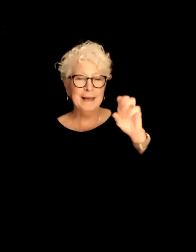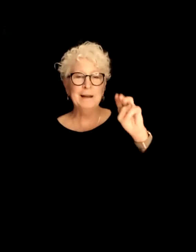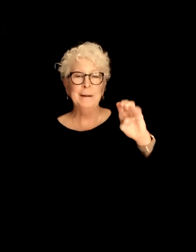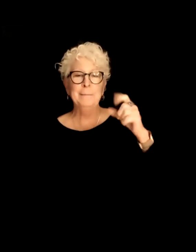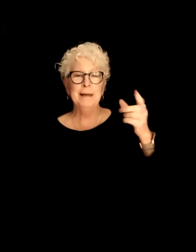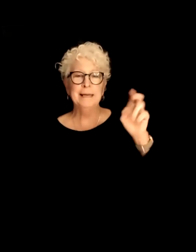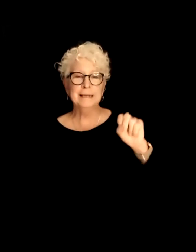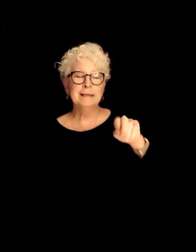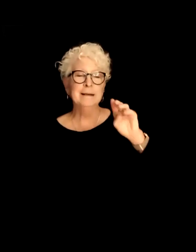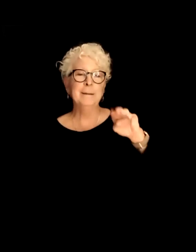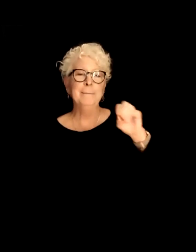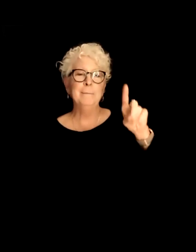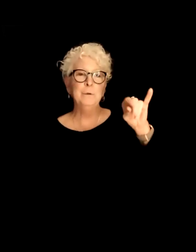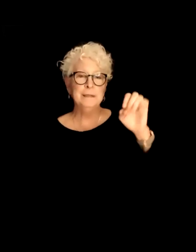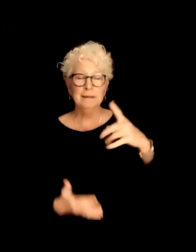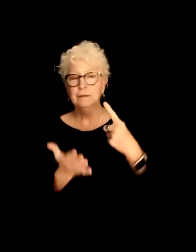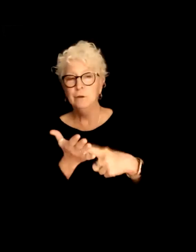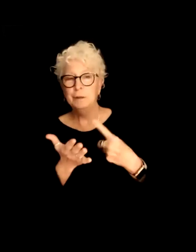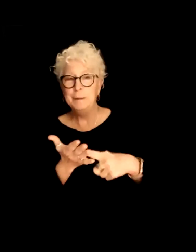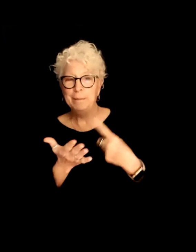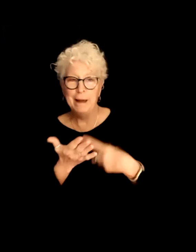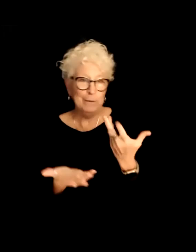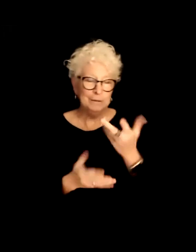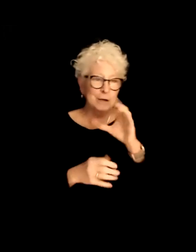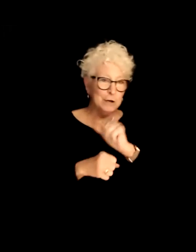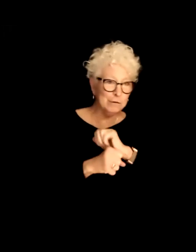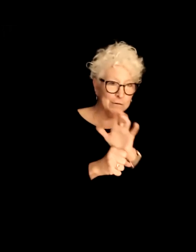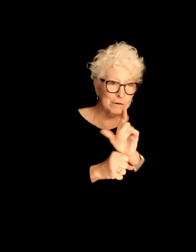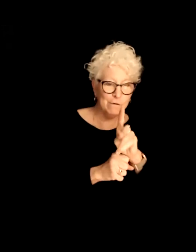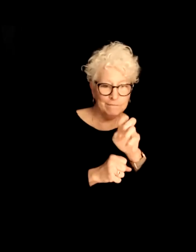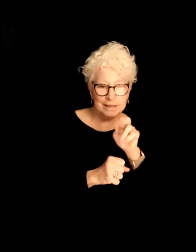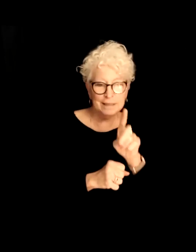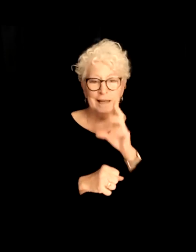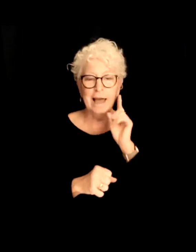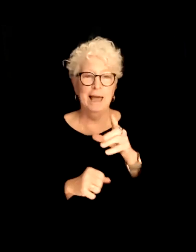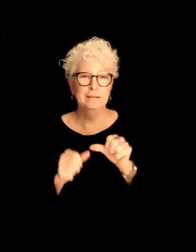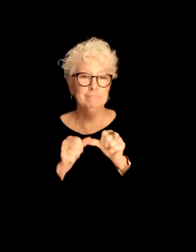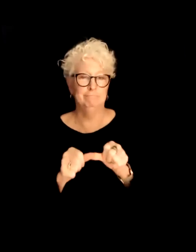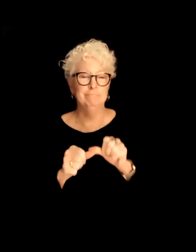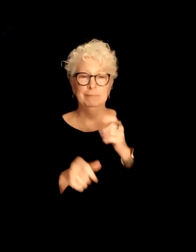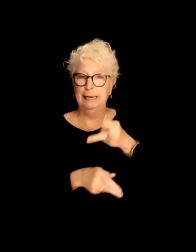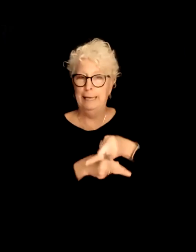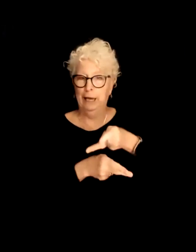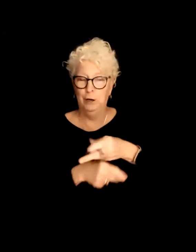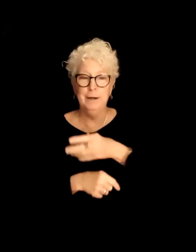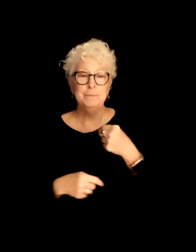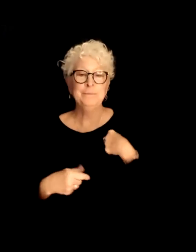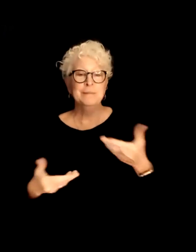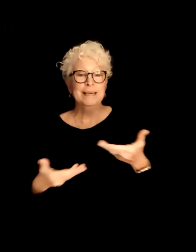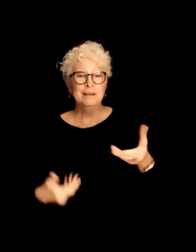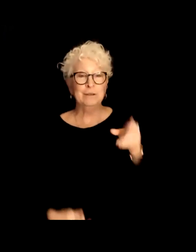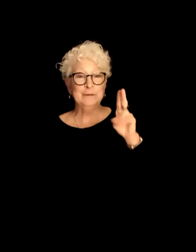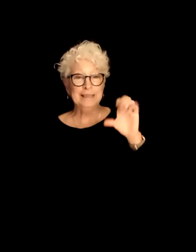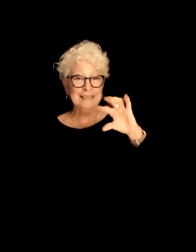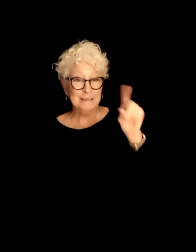COVID. My name is Irene Lustig. I'm a professor of film and digital media here at UC Santa Cruz, and we're super excited to